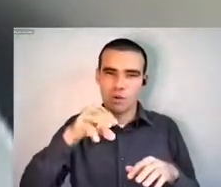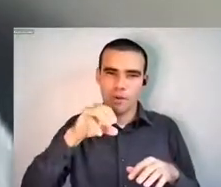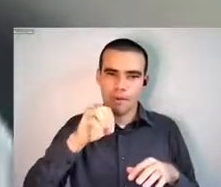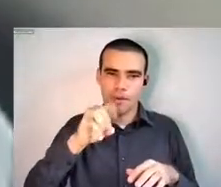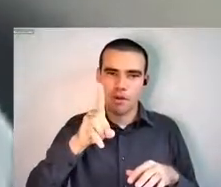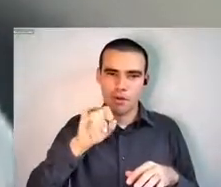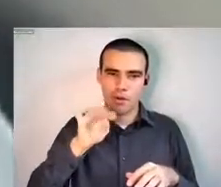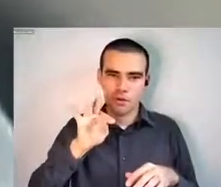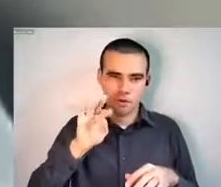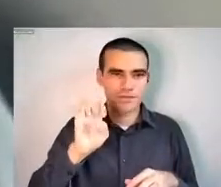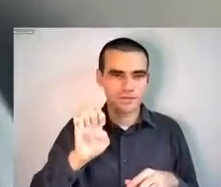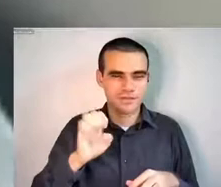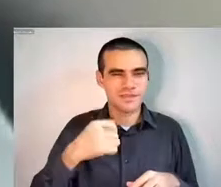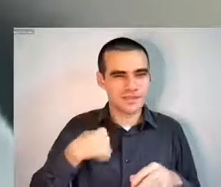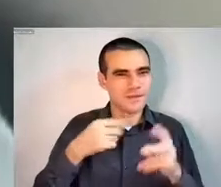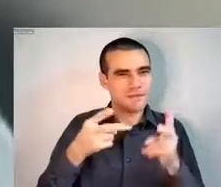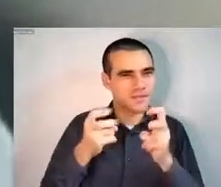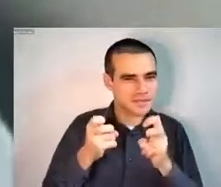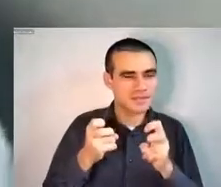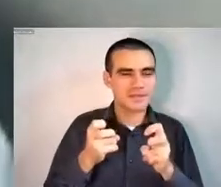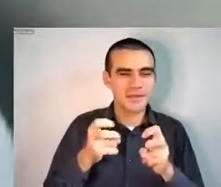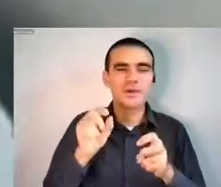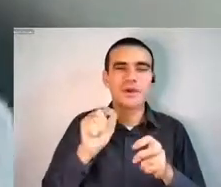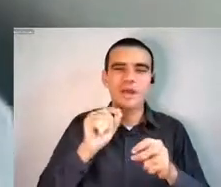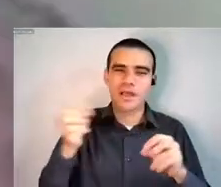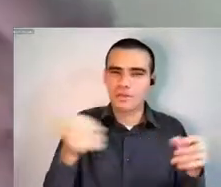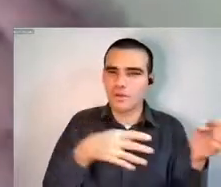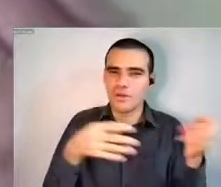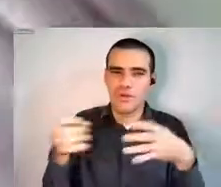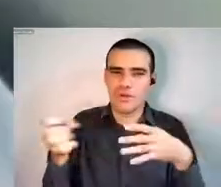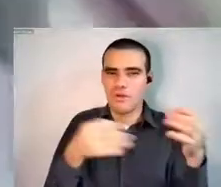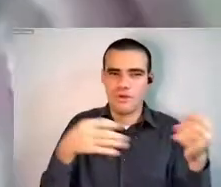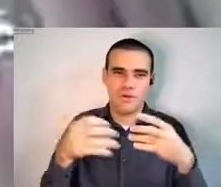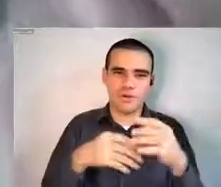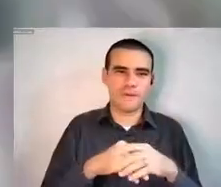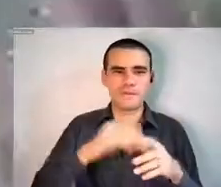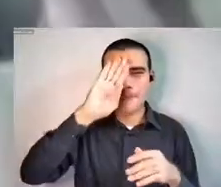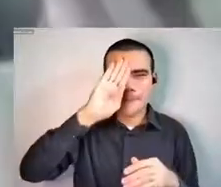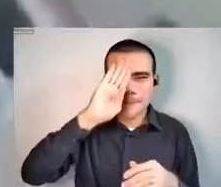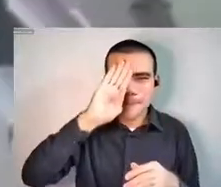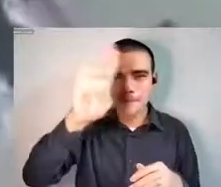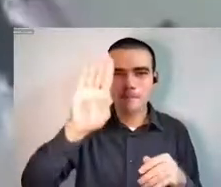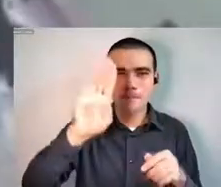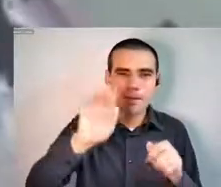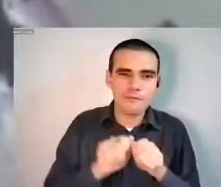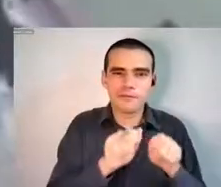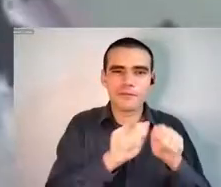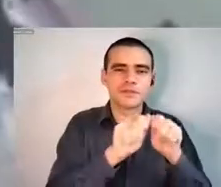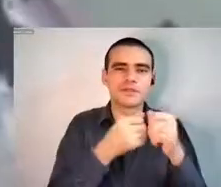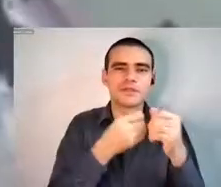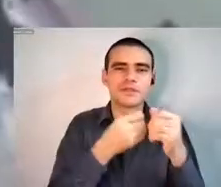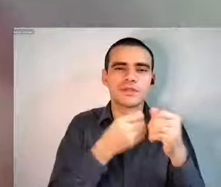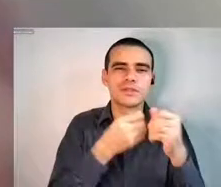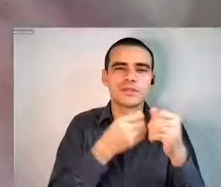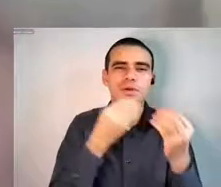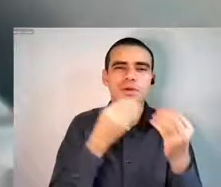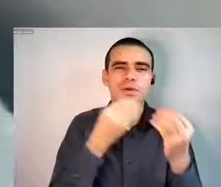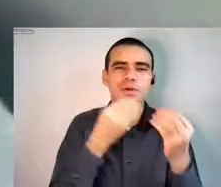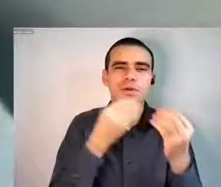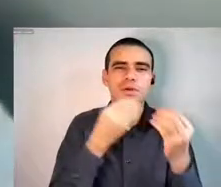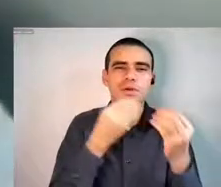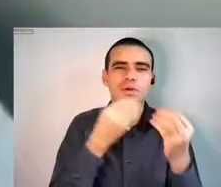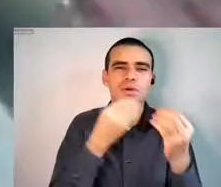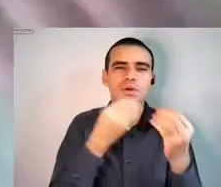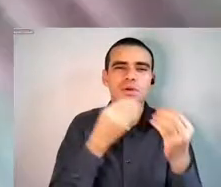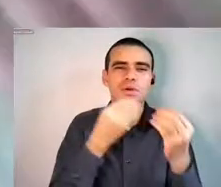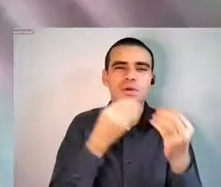searching for commodities. And how he put innovations, the main mechanism that I see is how to